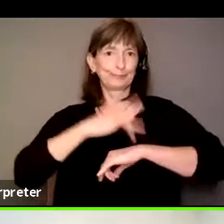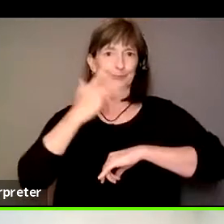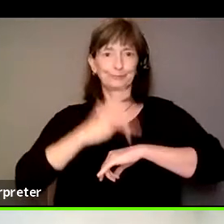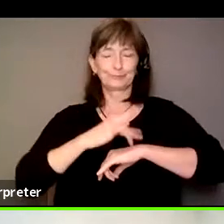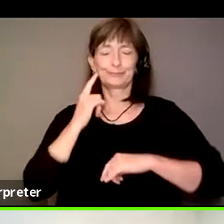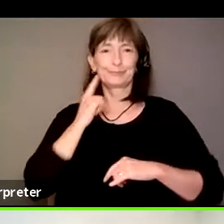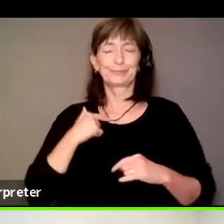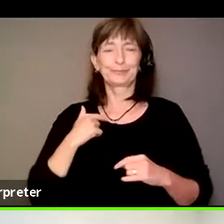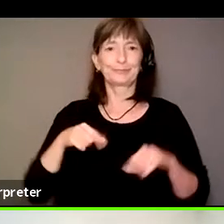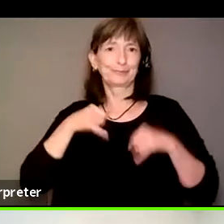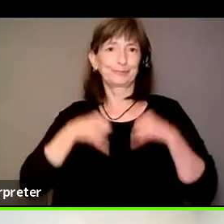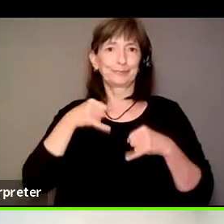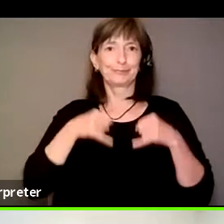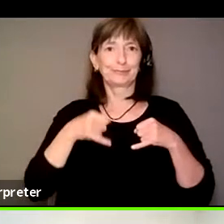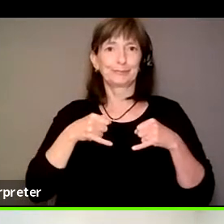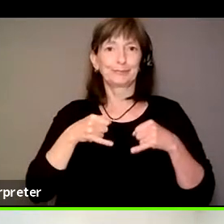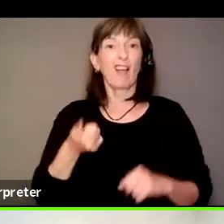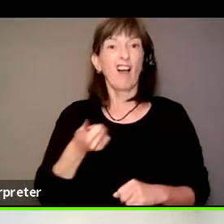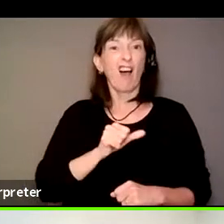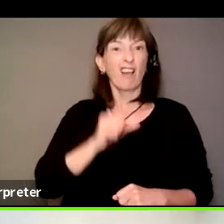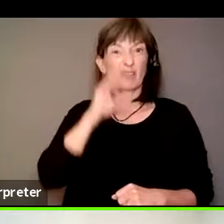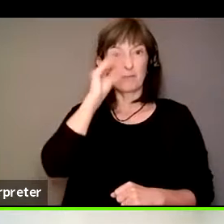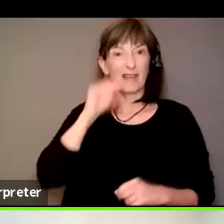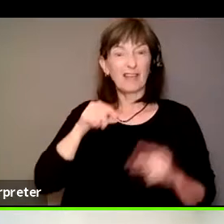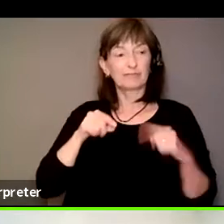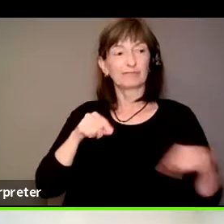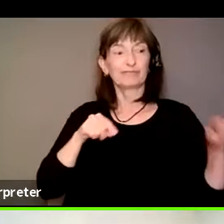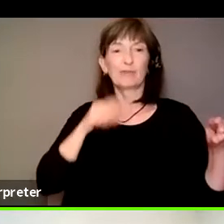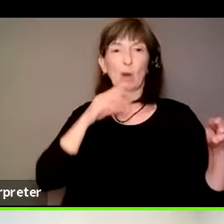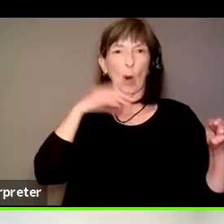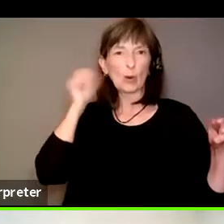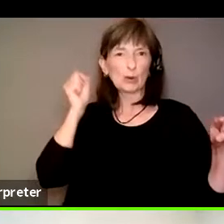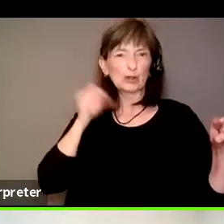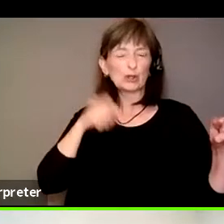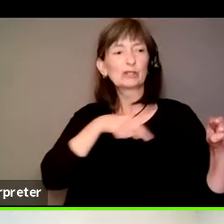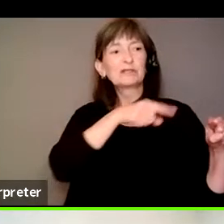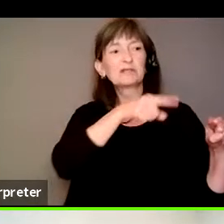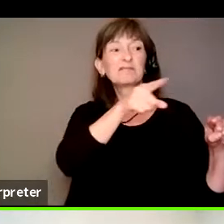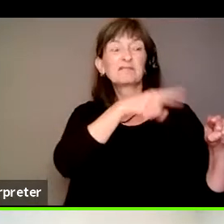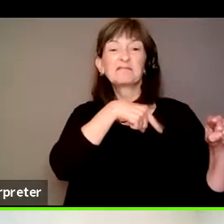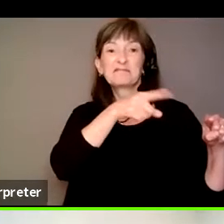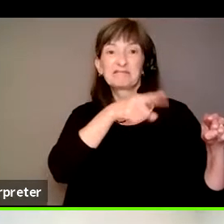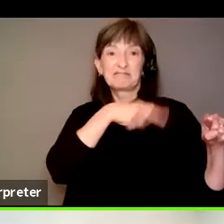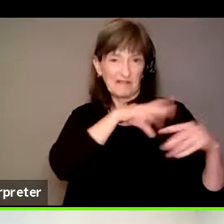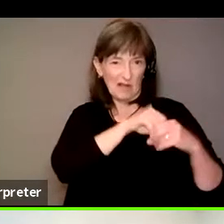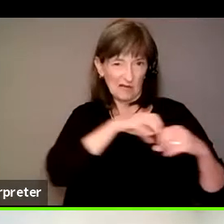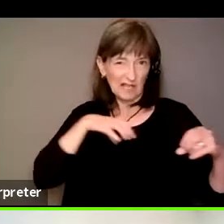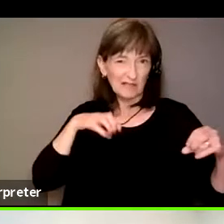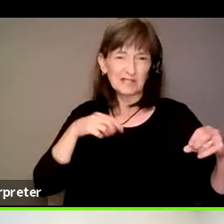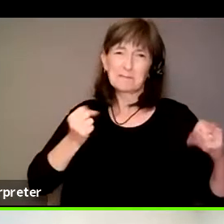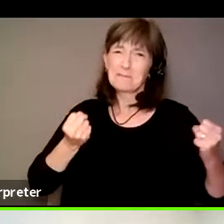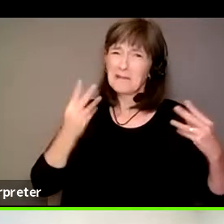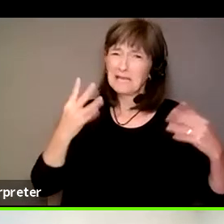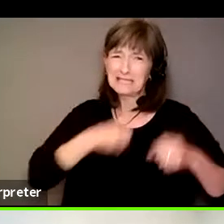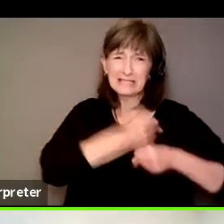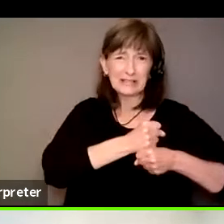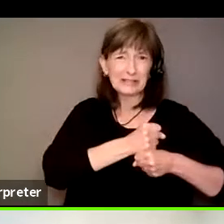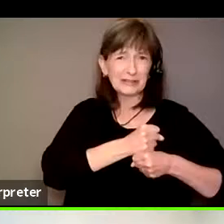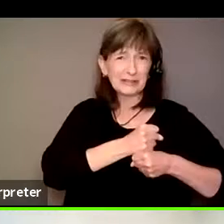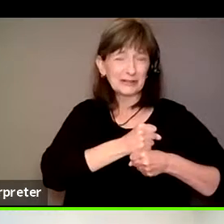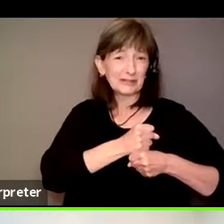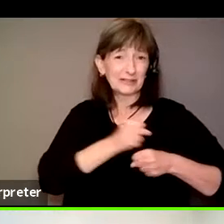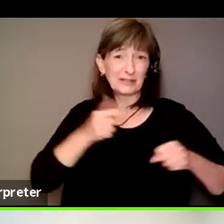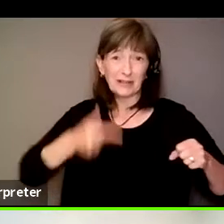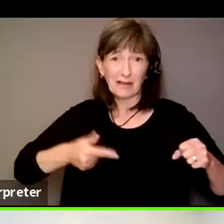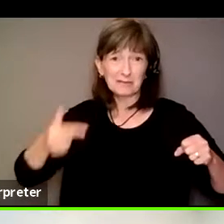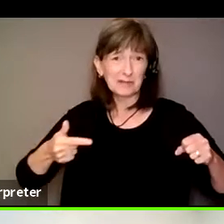seasoned gentlemen were sitting around the table. Most of them had spent almost as many years in politics, municipal politics, as I had lived